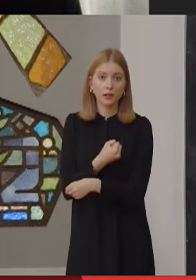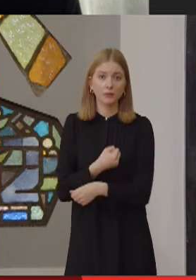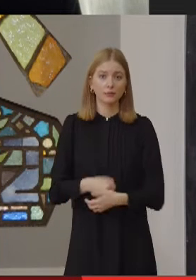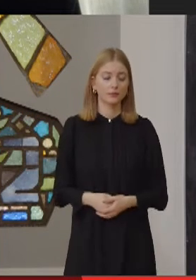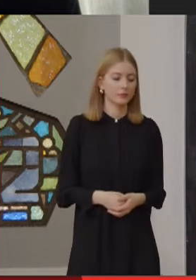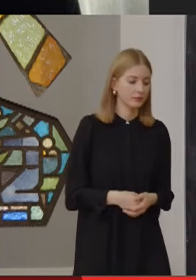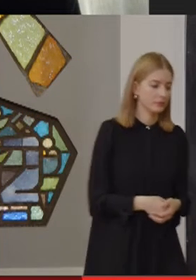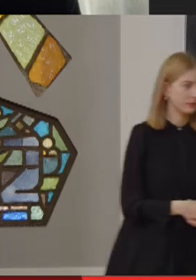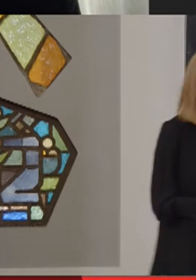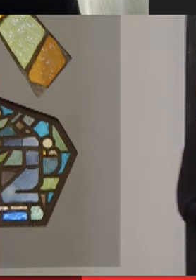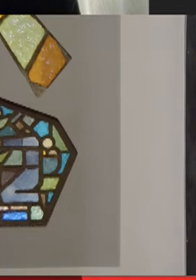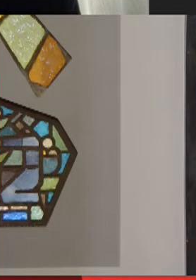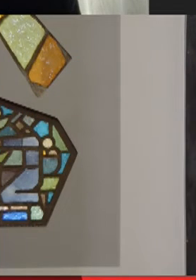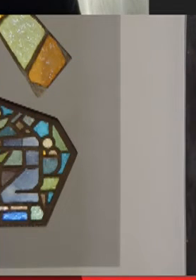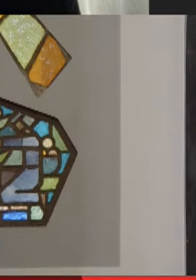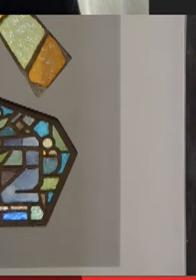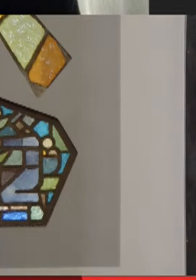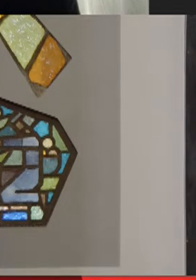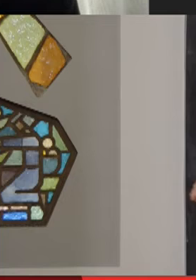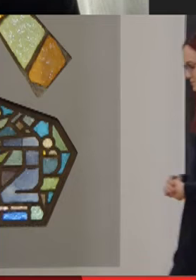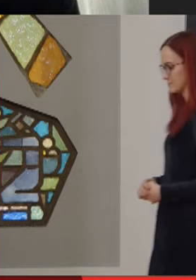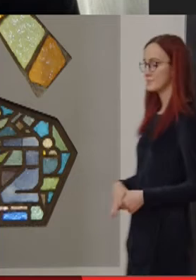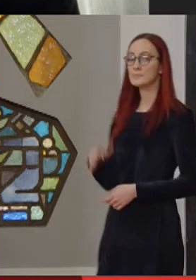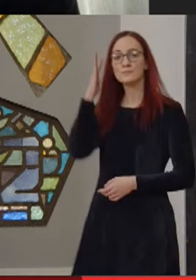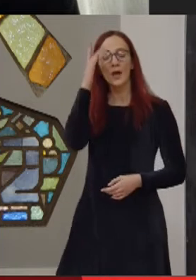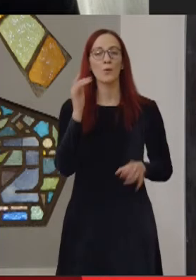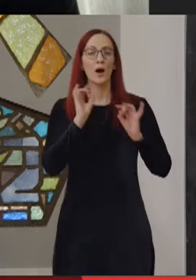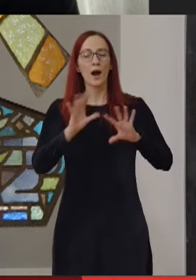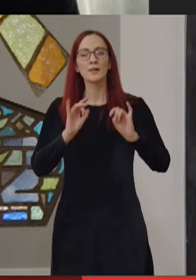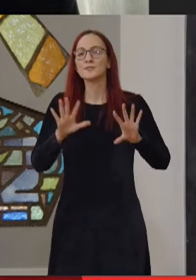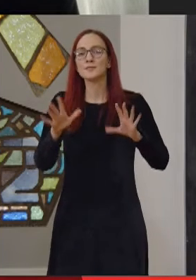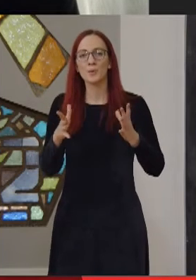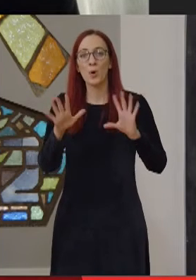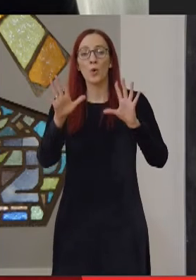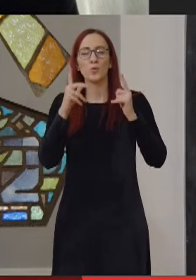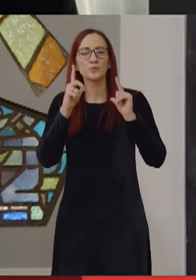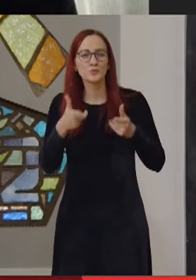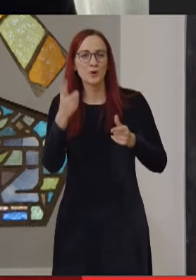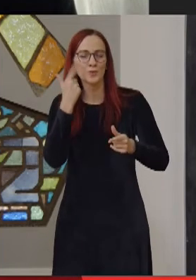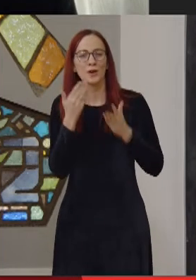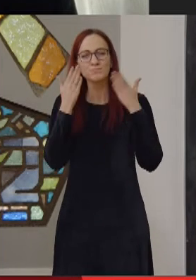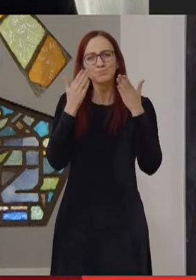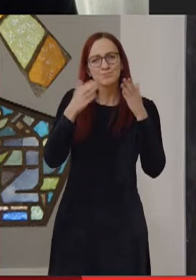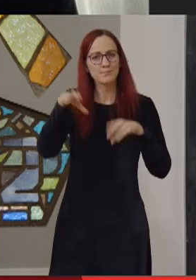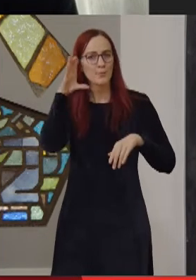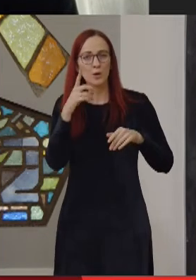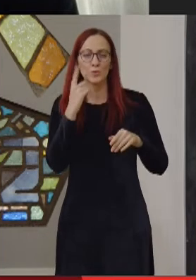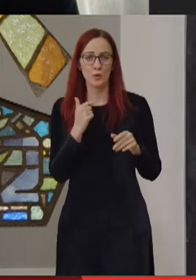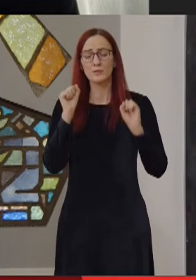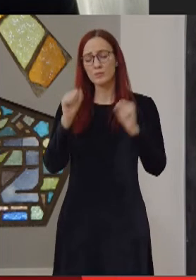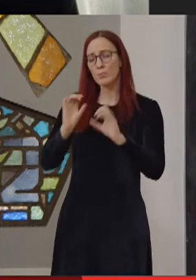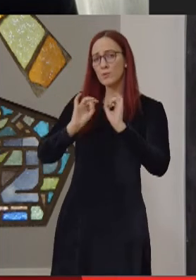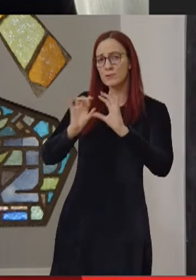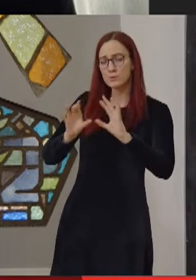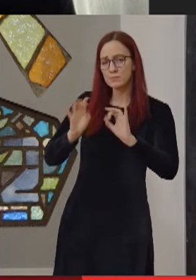so should we start the explanation? I think that explanation is worthwhile